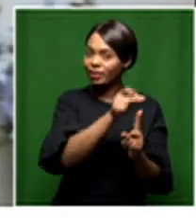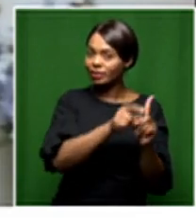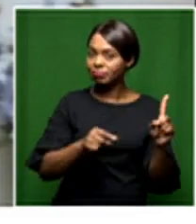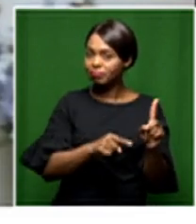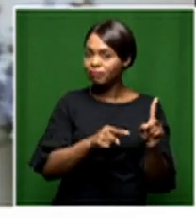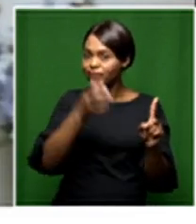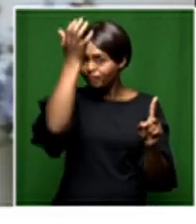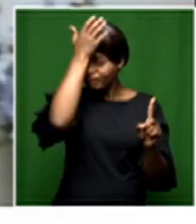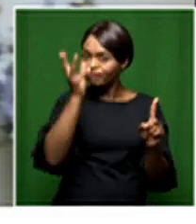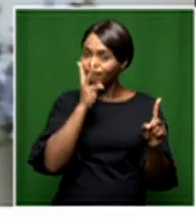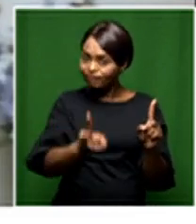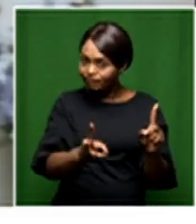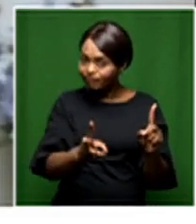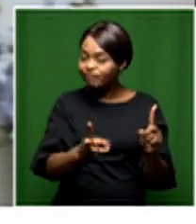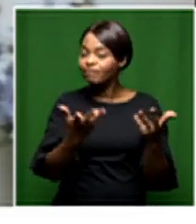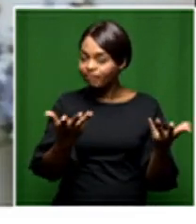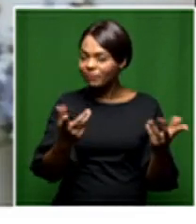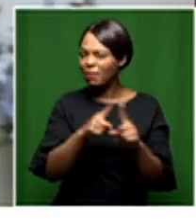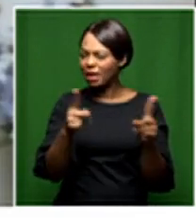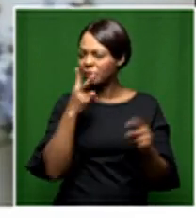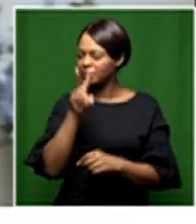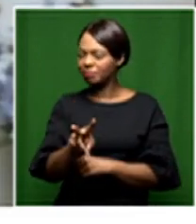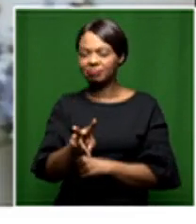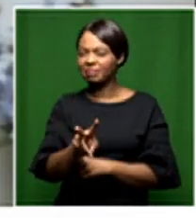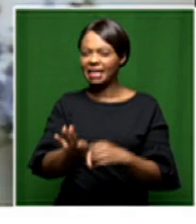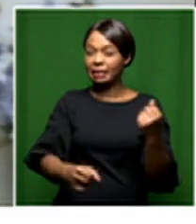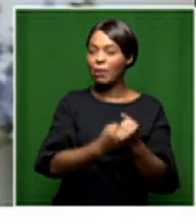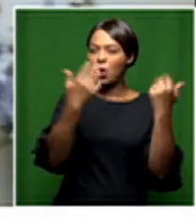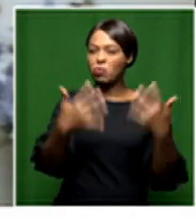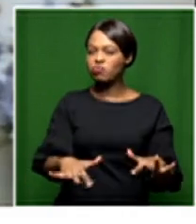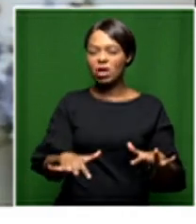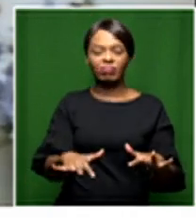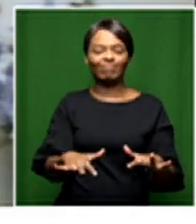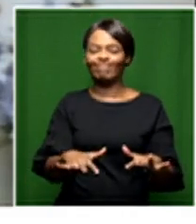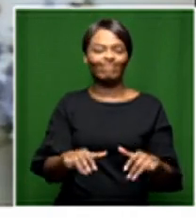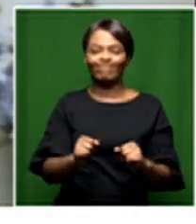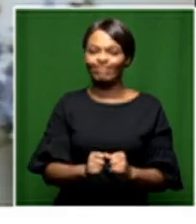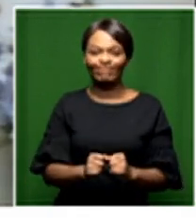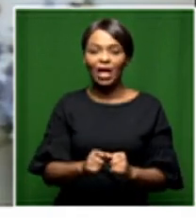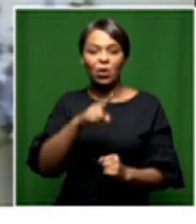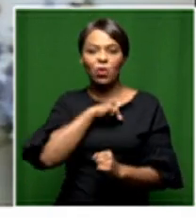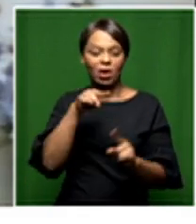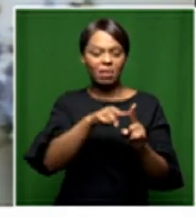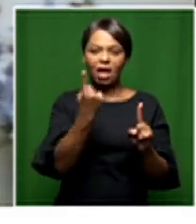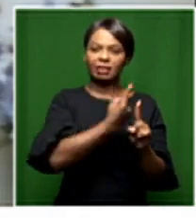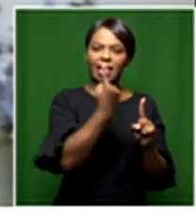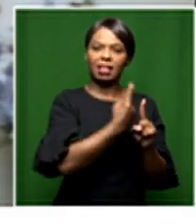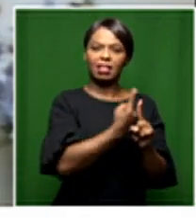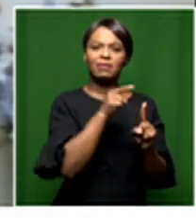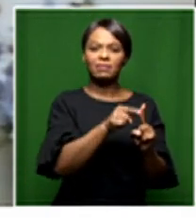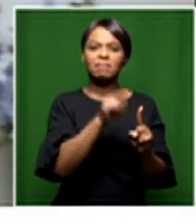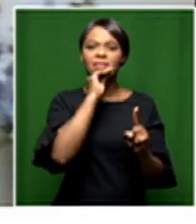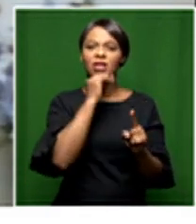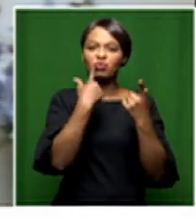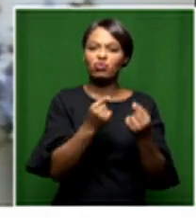former president. But there are, the indications are they will not be. But it doesn't mean that he himself cannot be